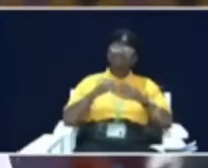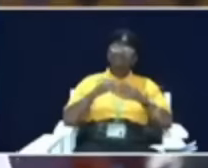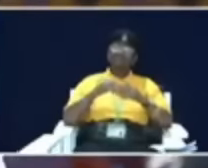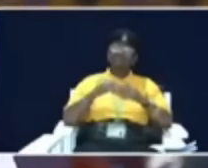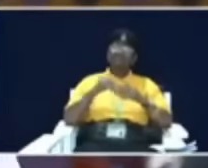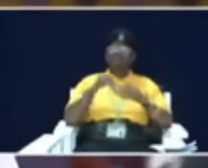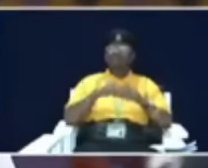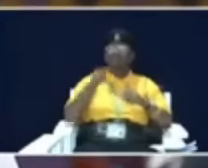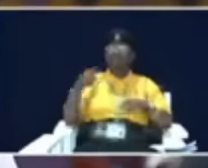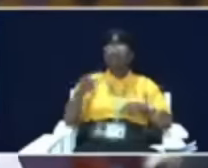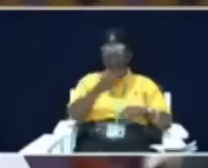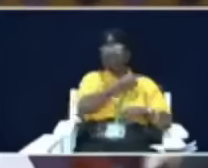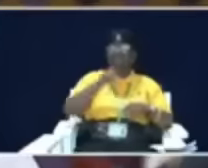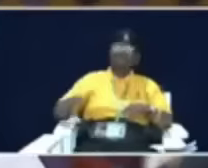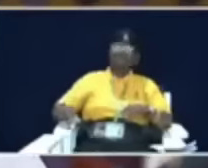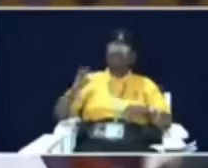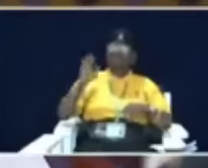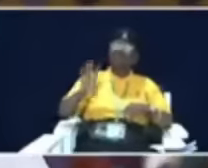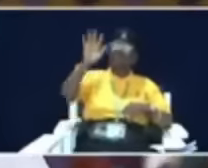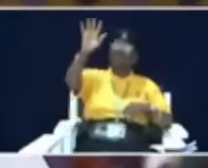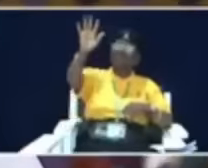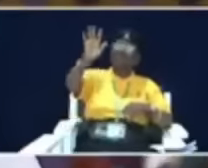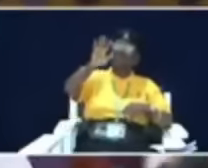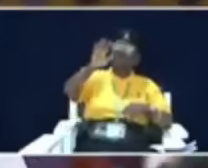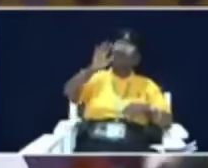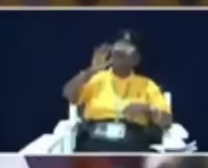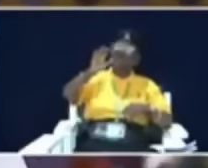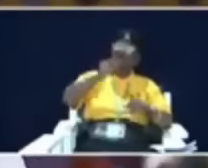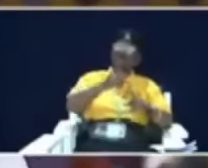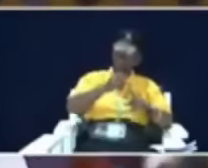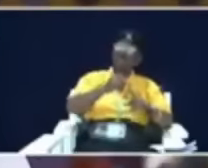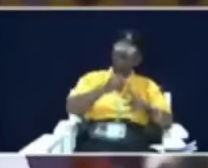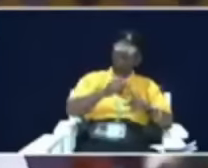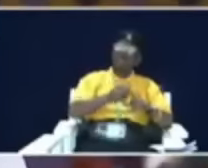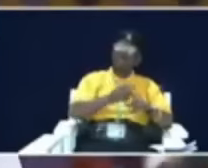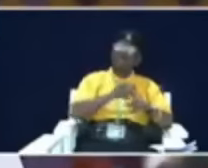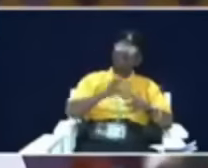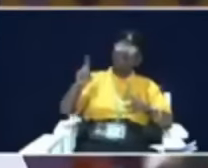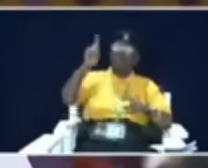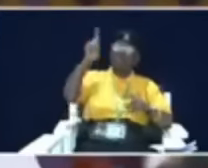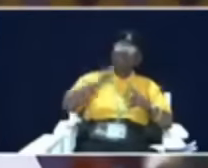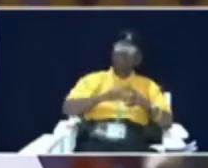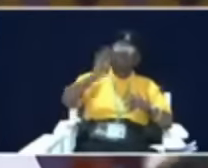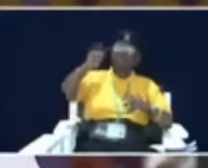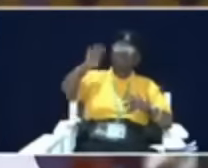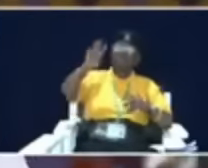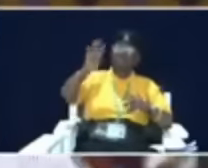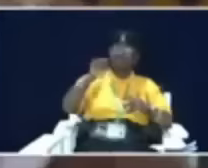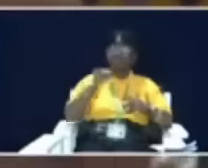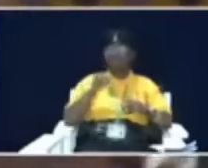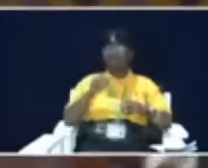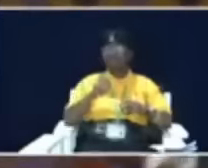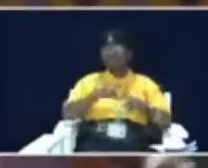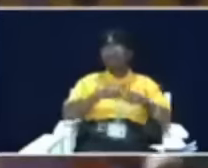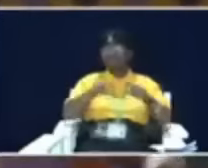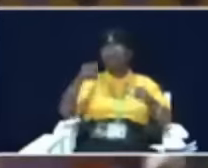In 2 Kings chapter 5 from verse 1 to 14, 2 Kings chapter 5 from verse 1 to 14, but for